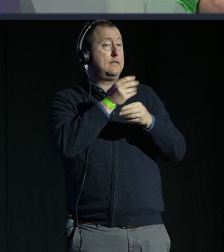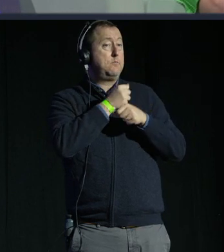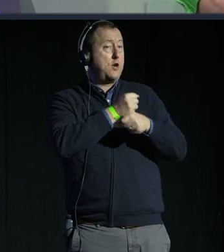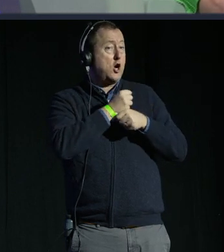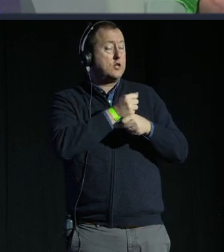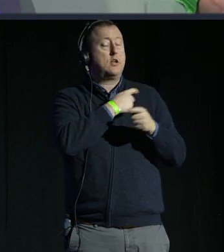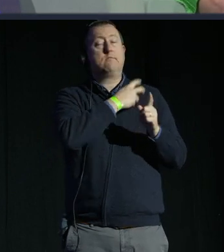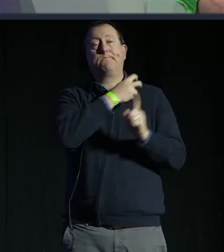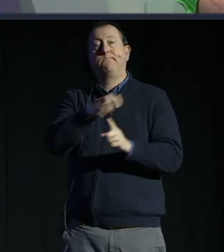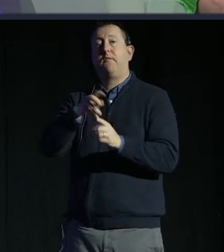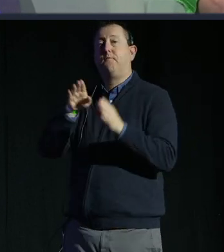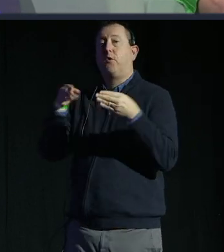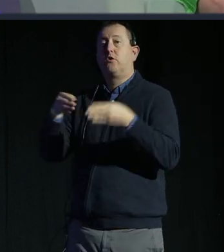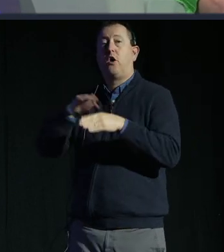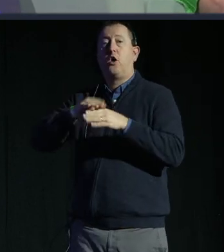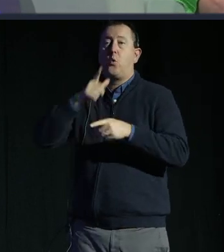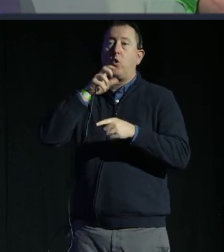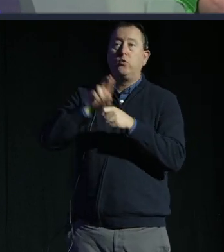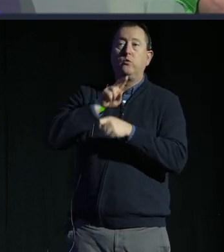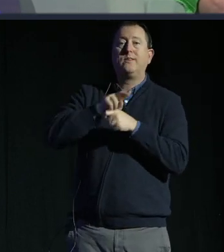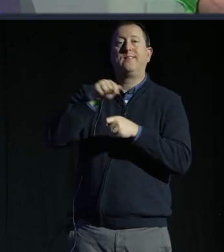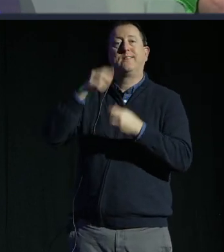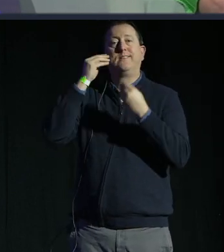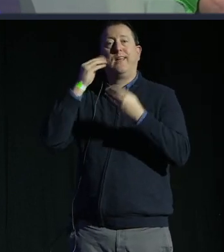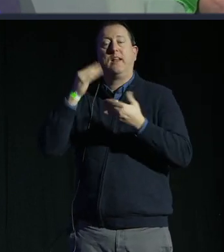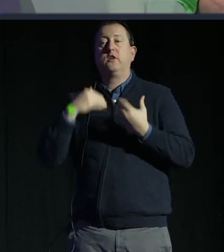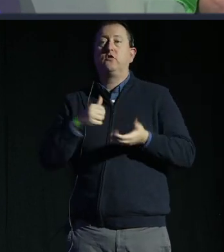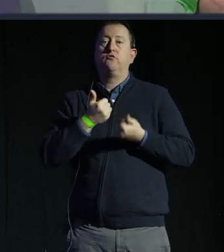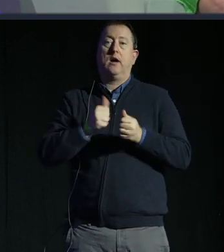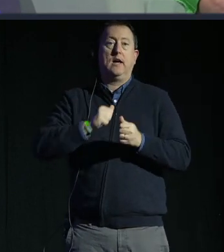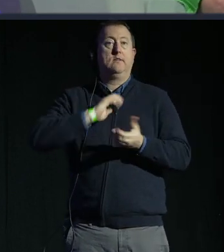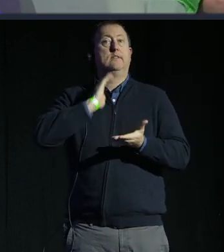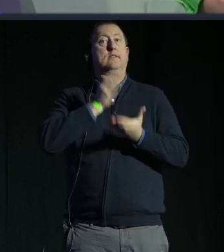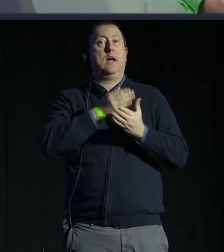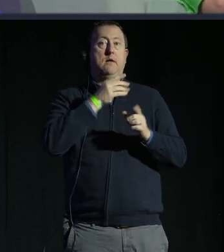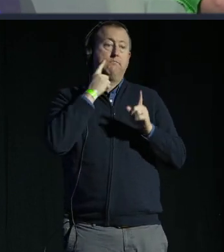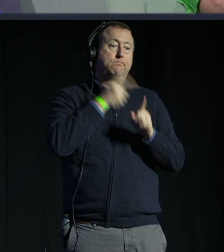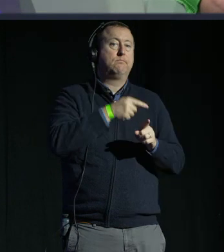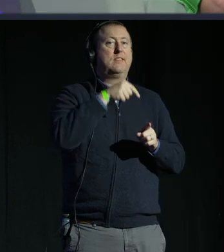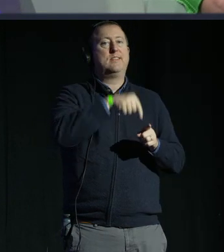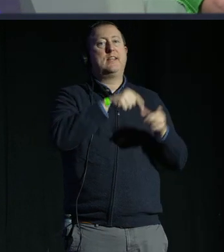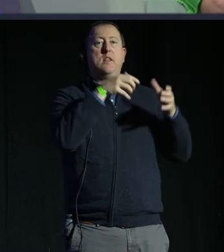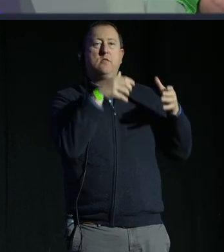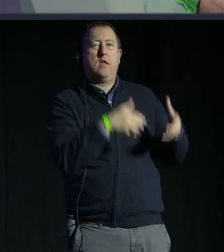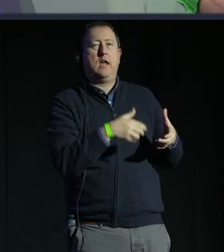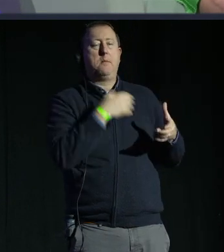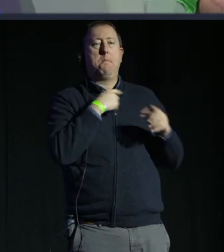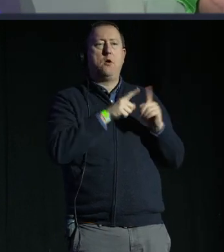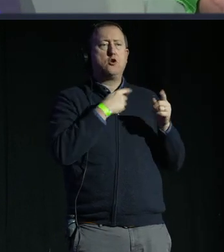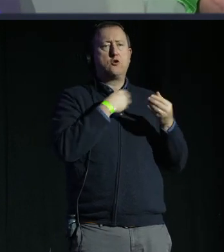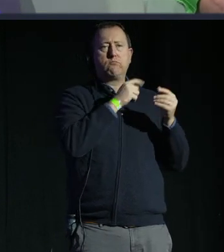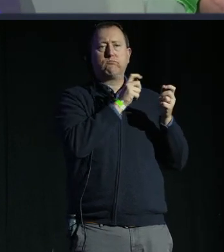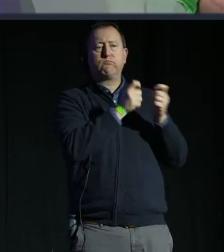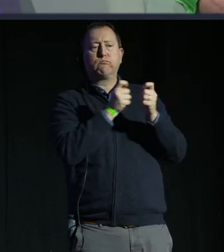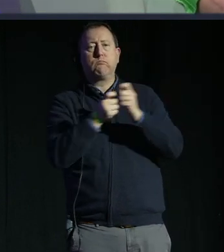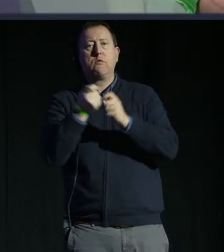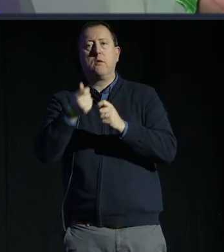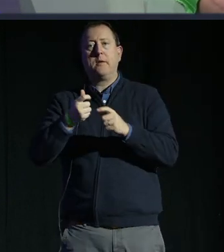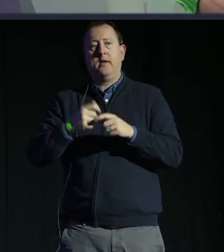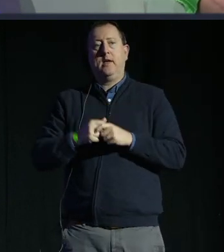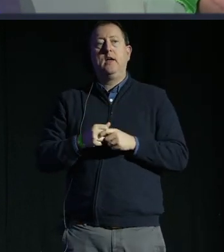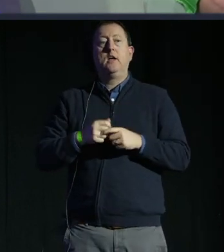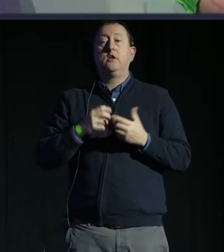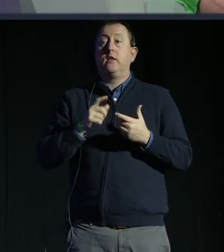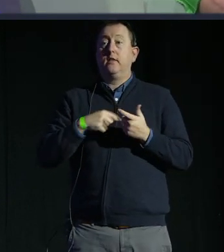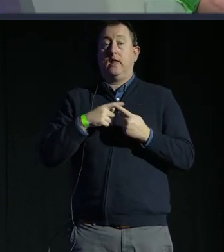instead. So trying to move forward past data lake, move the needle in some way, shape, or form. And so that manifested as in we're